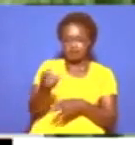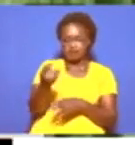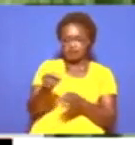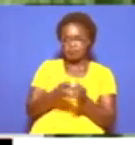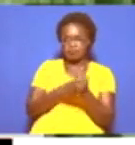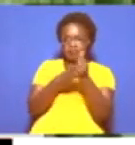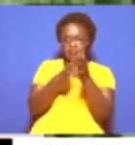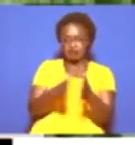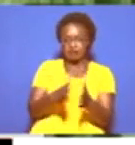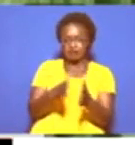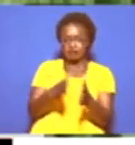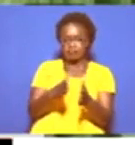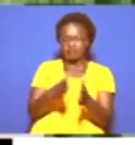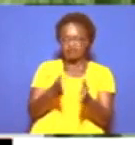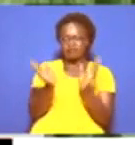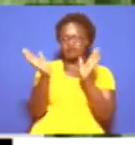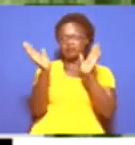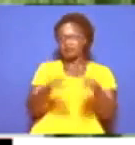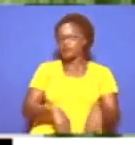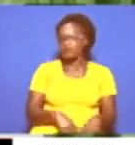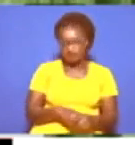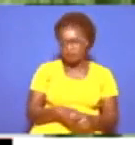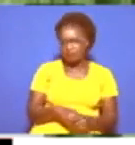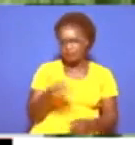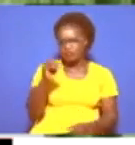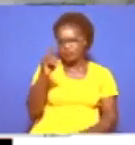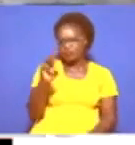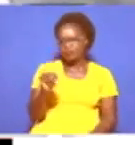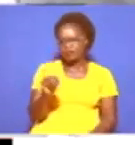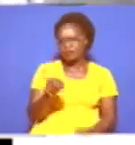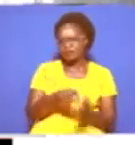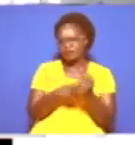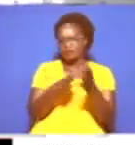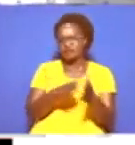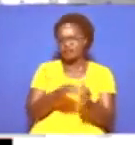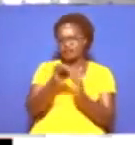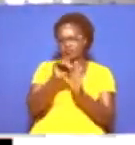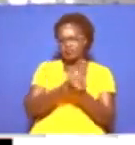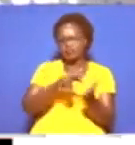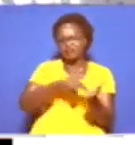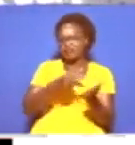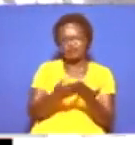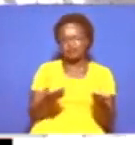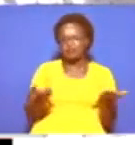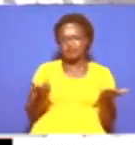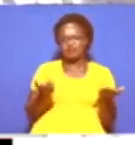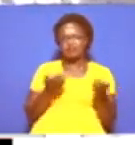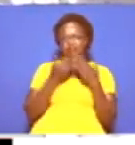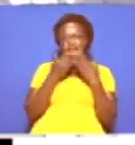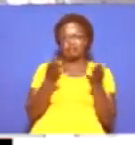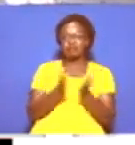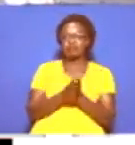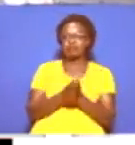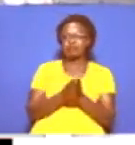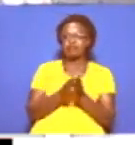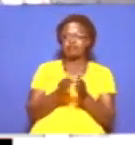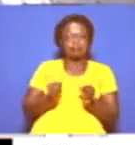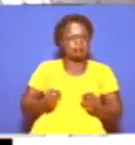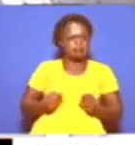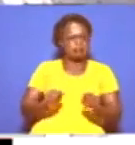Ali, rubbish claimed that ODM party leader was a state project. So wafugaji, wheelbarrow,